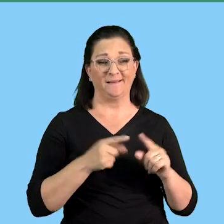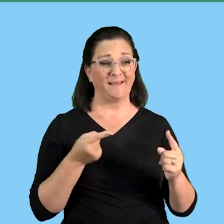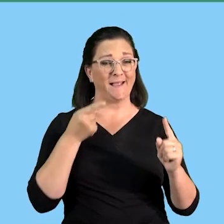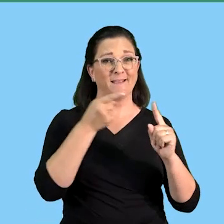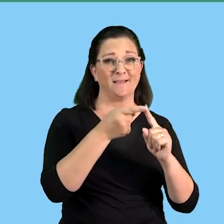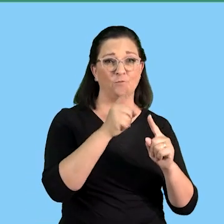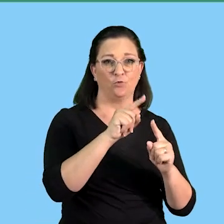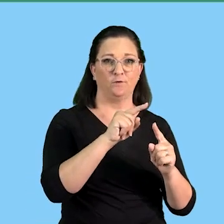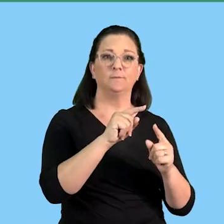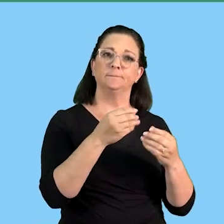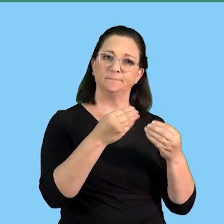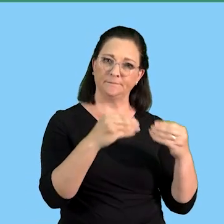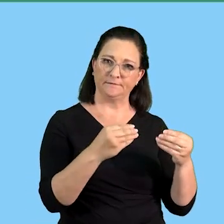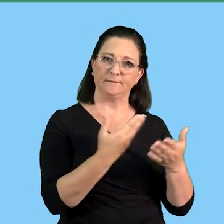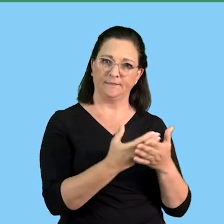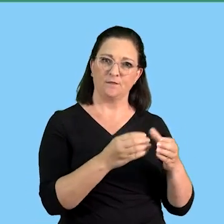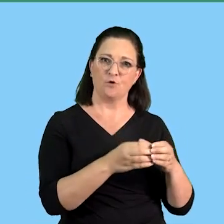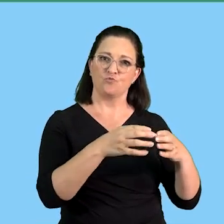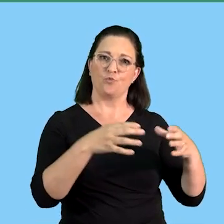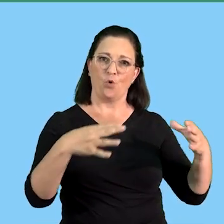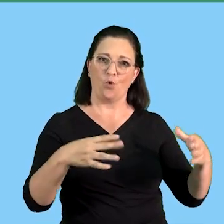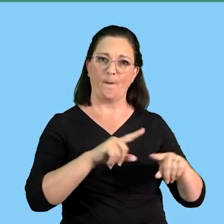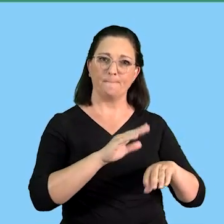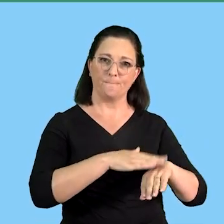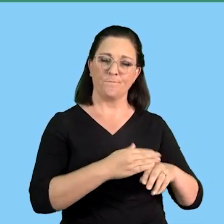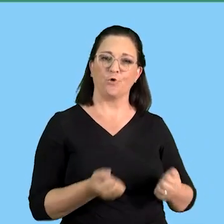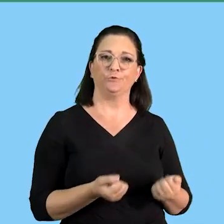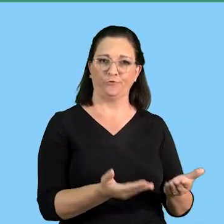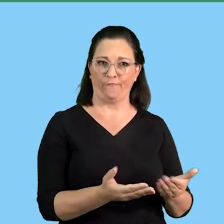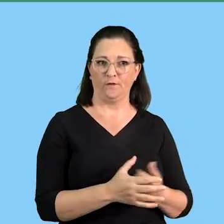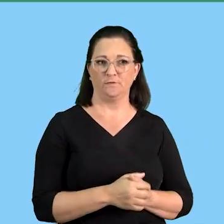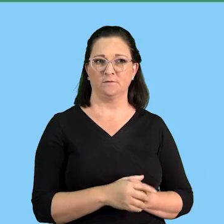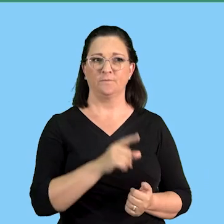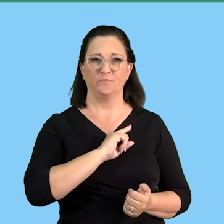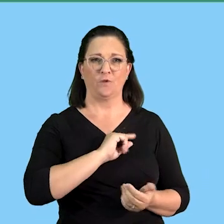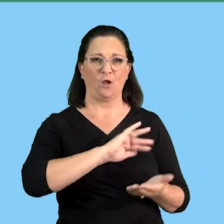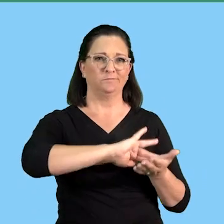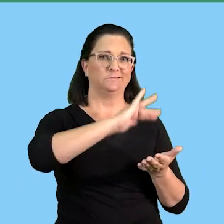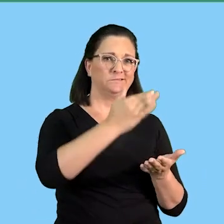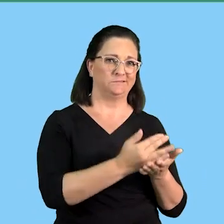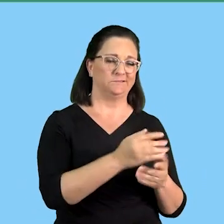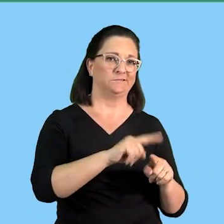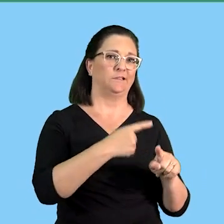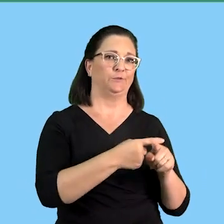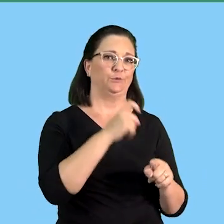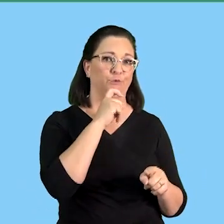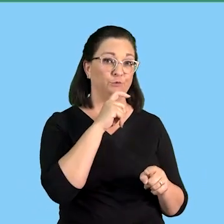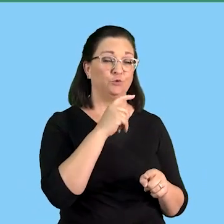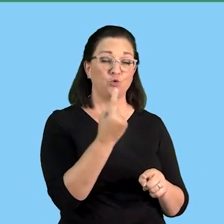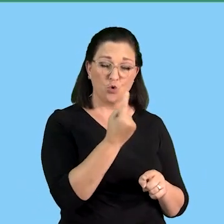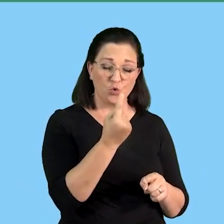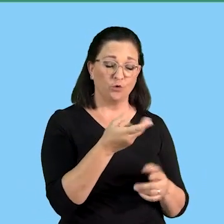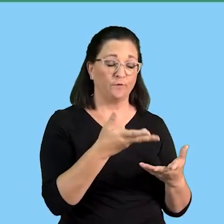to grow the business, provide more services. That's why we're saying surplus funds are used for